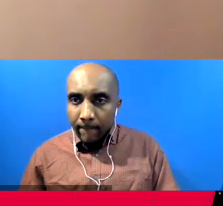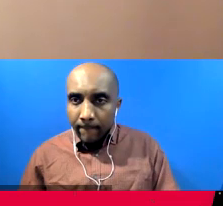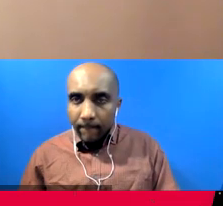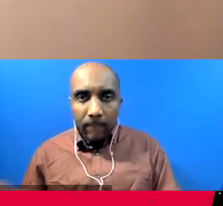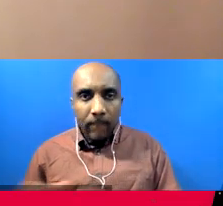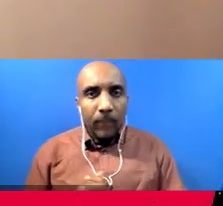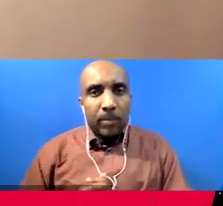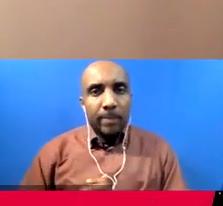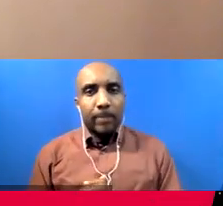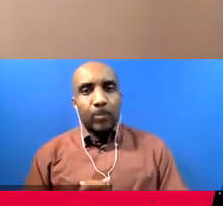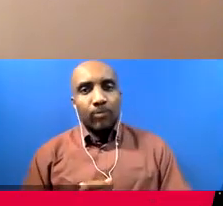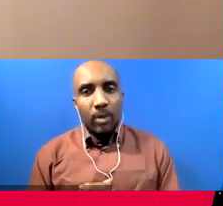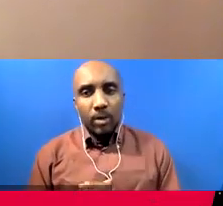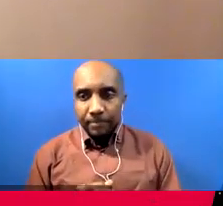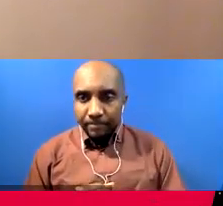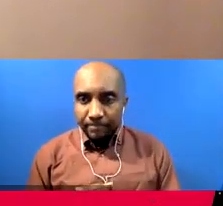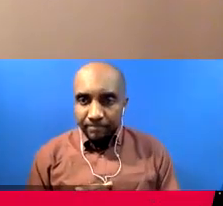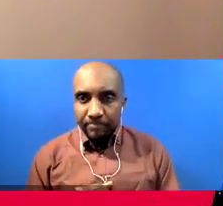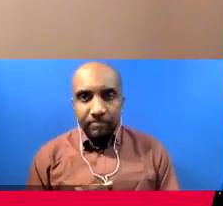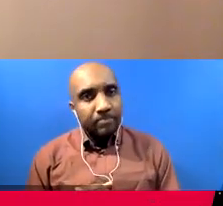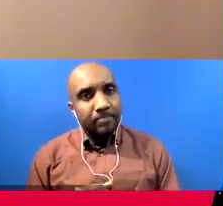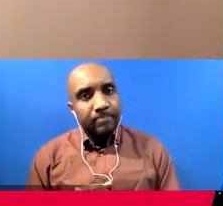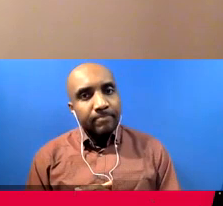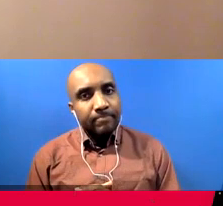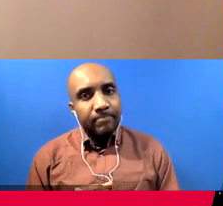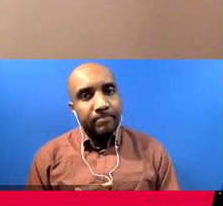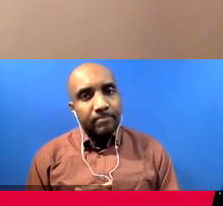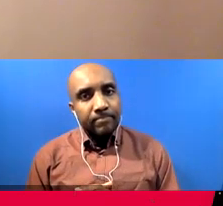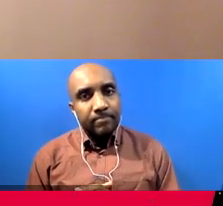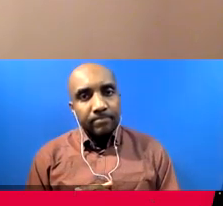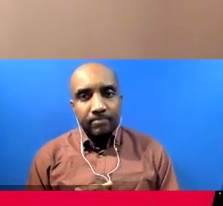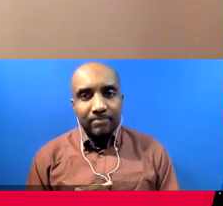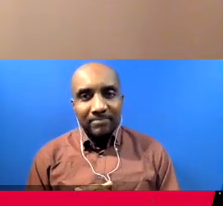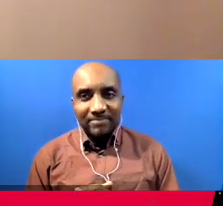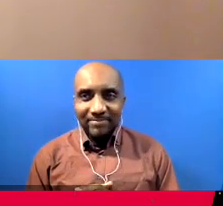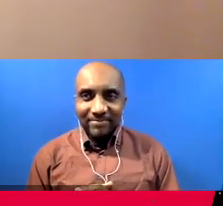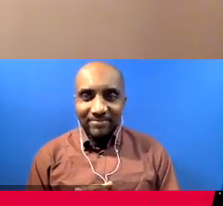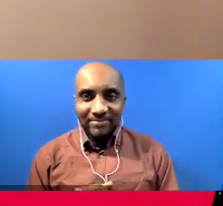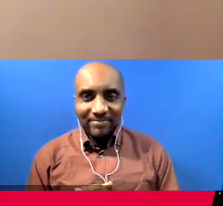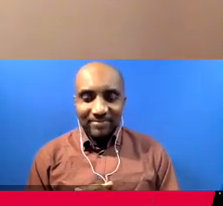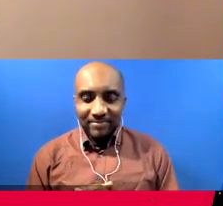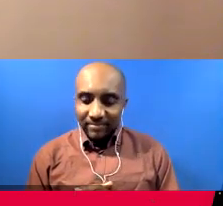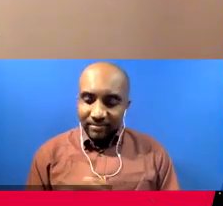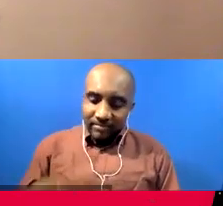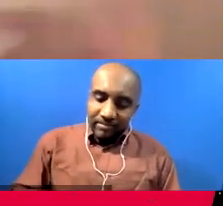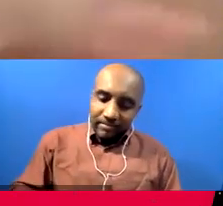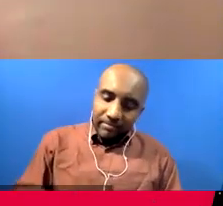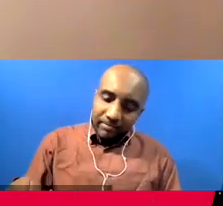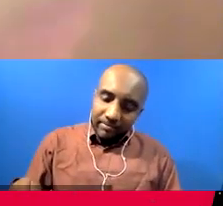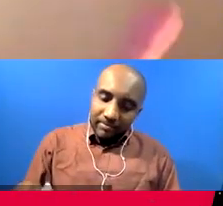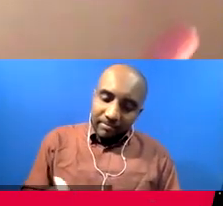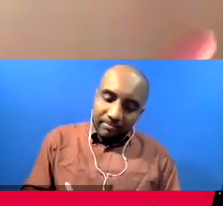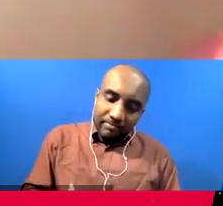finally reclaim our world from the powers of oppression, which I think is a good question. So I guess we can either go again in the